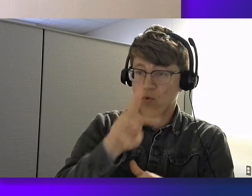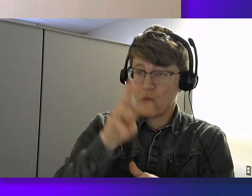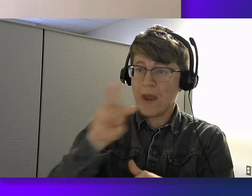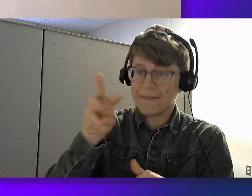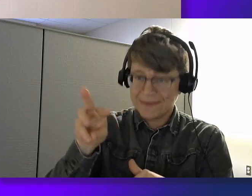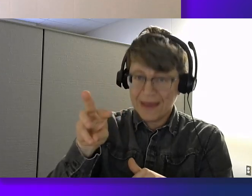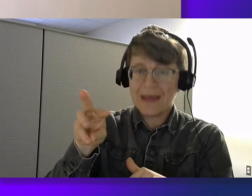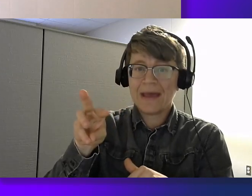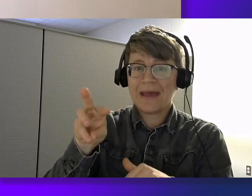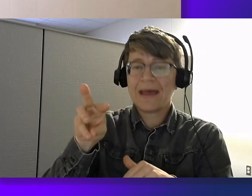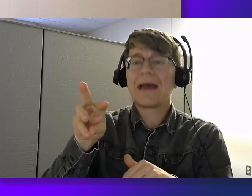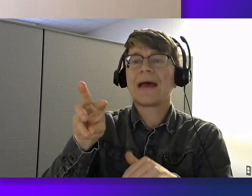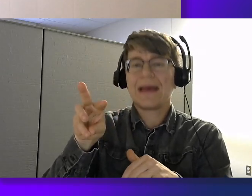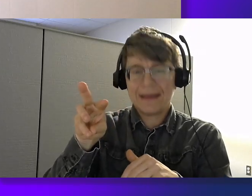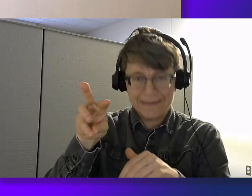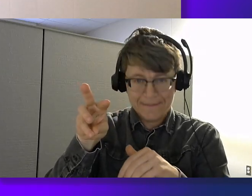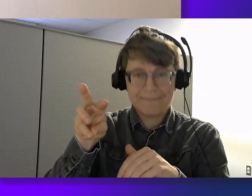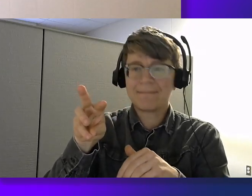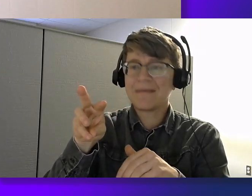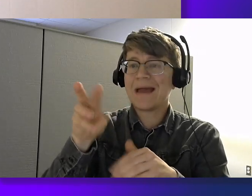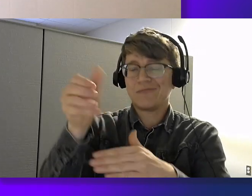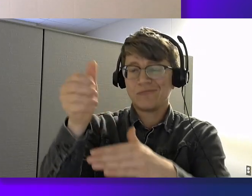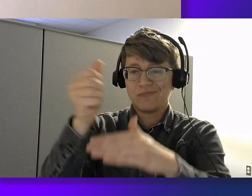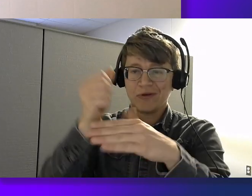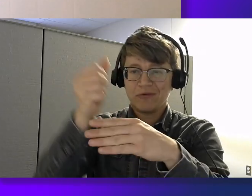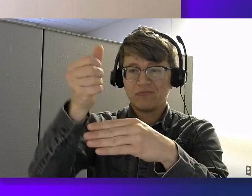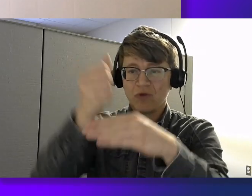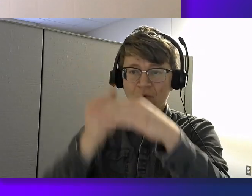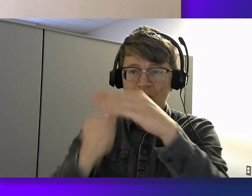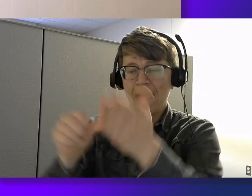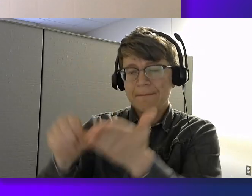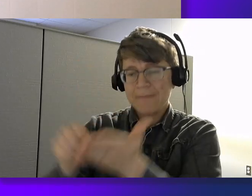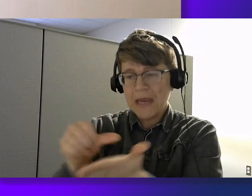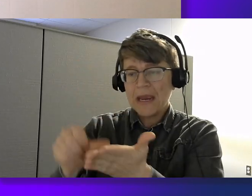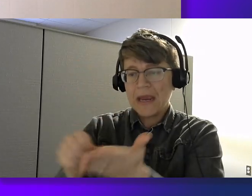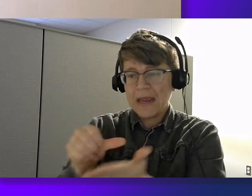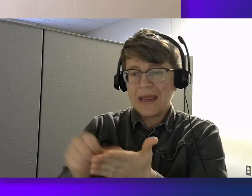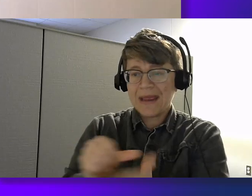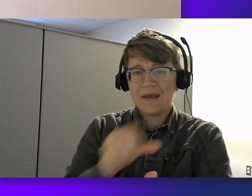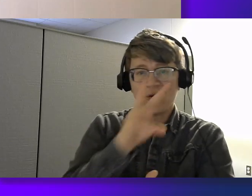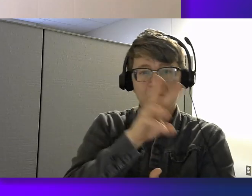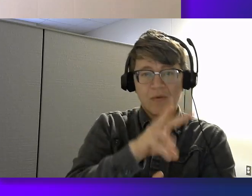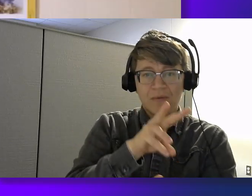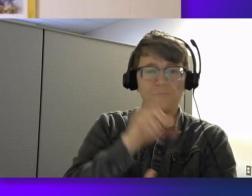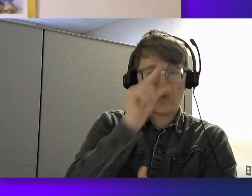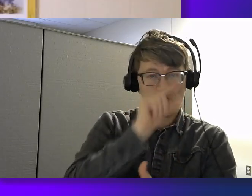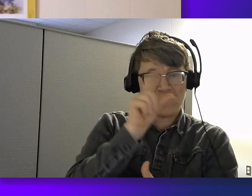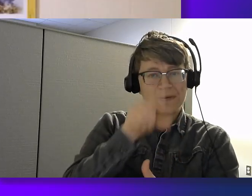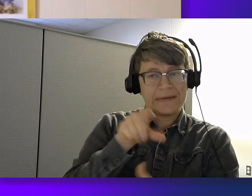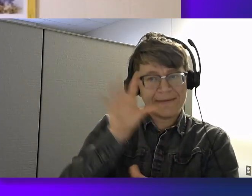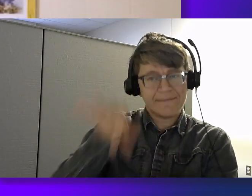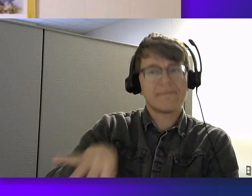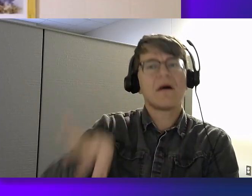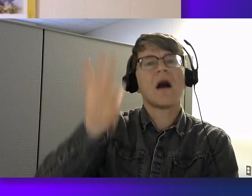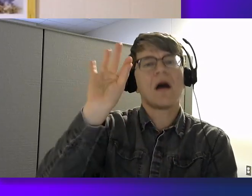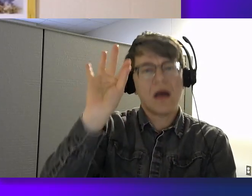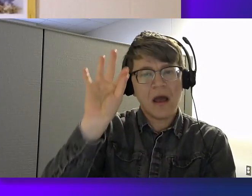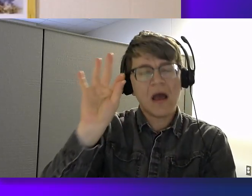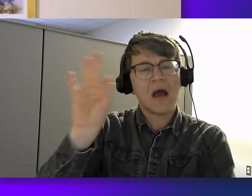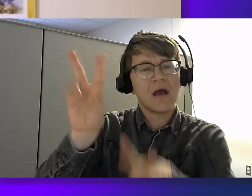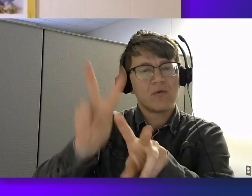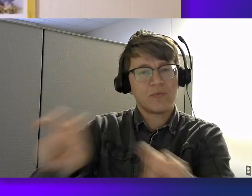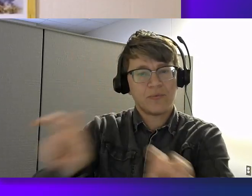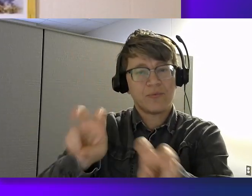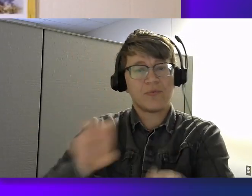anchored within a website, no matter how old or how deeply nested they might be in that website's domain. For this reason, an XML sitemap